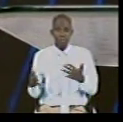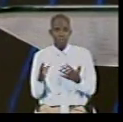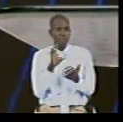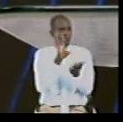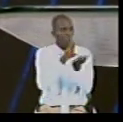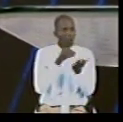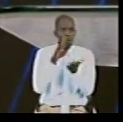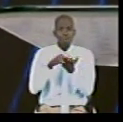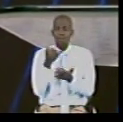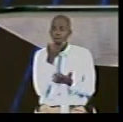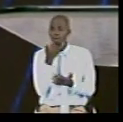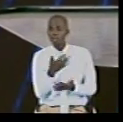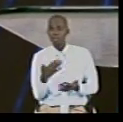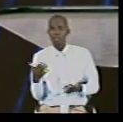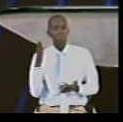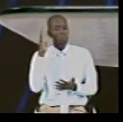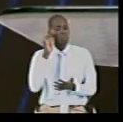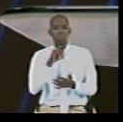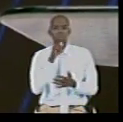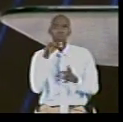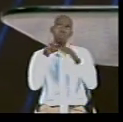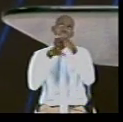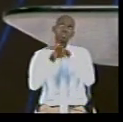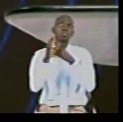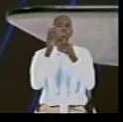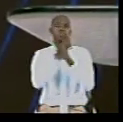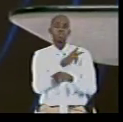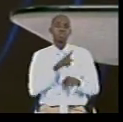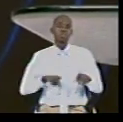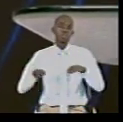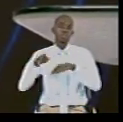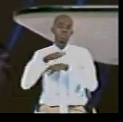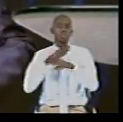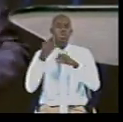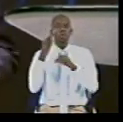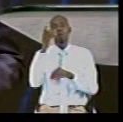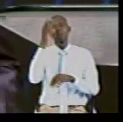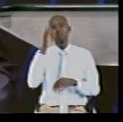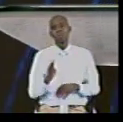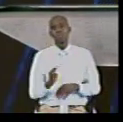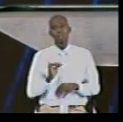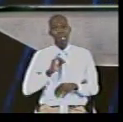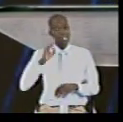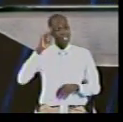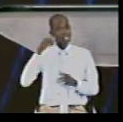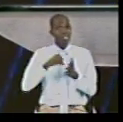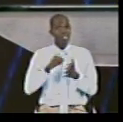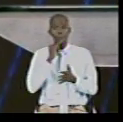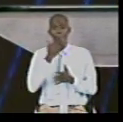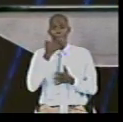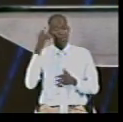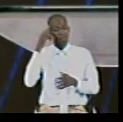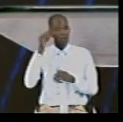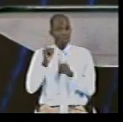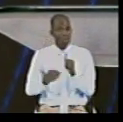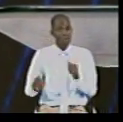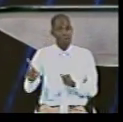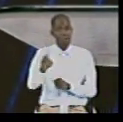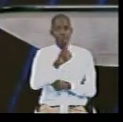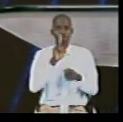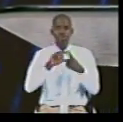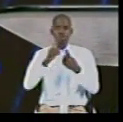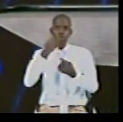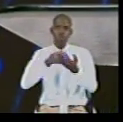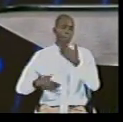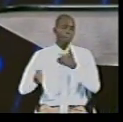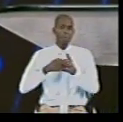not inherit the kingdom of God. I think it's better for everyone to get back our